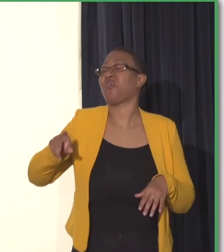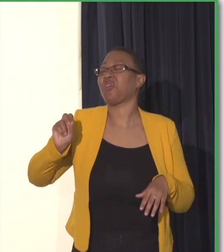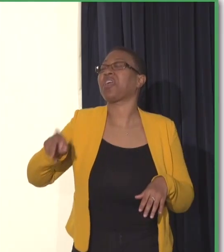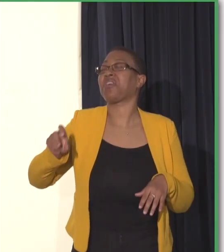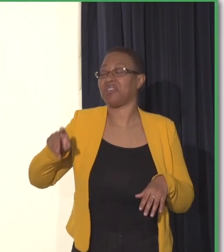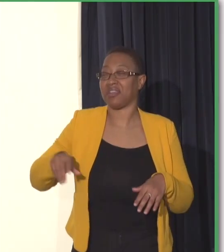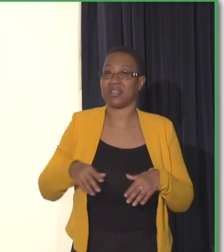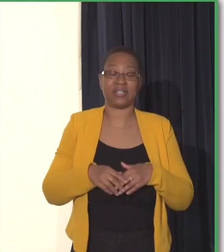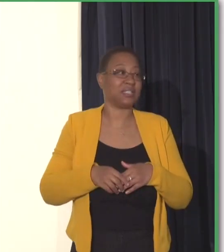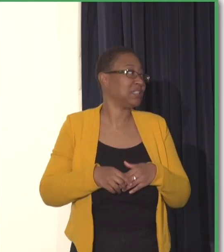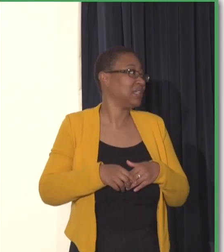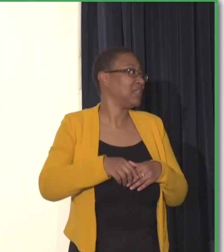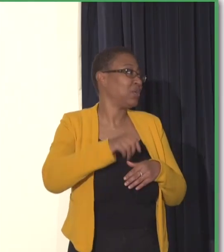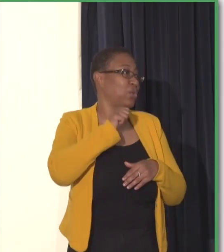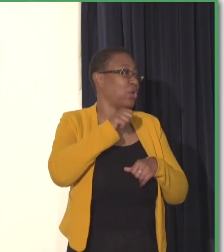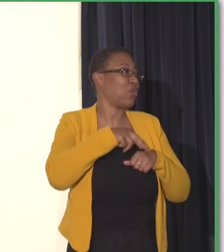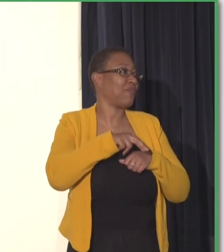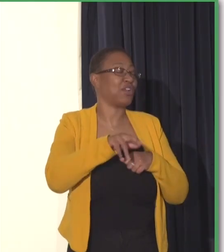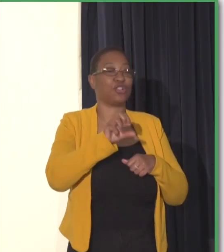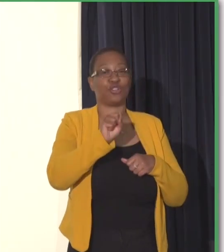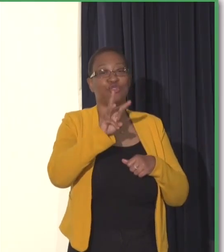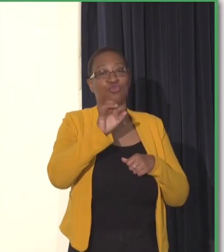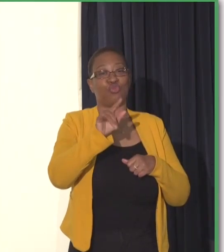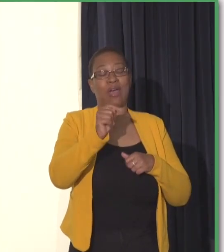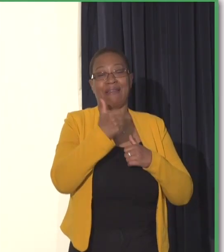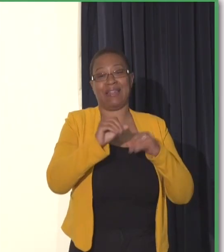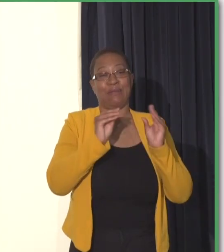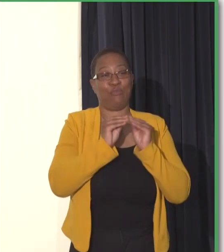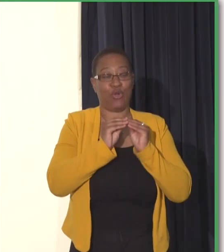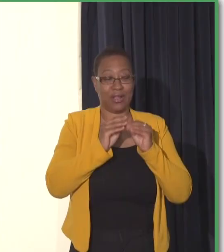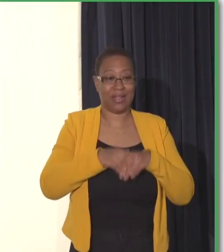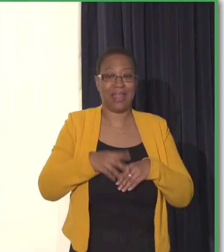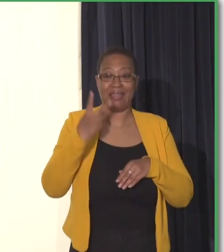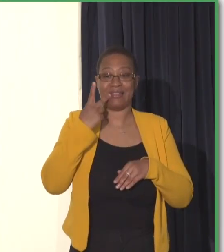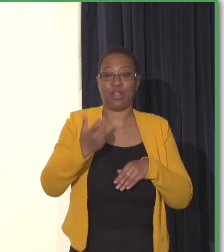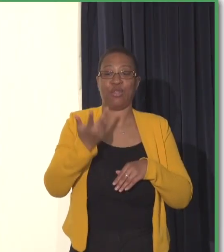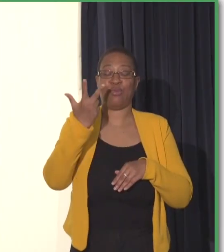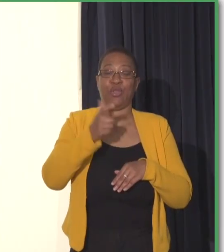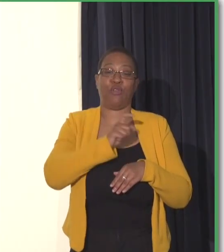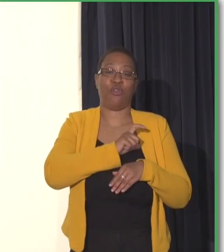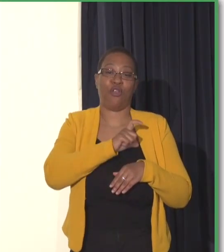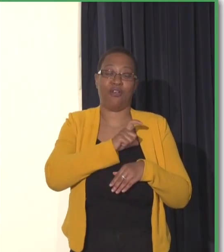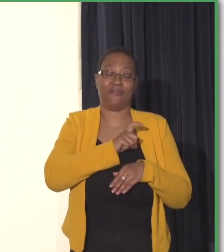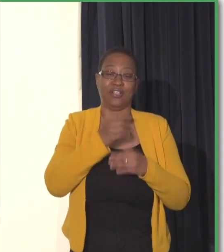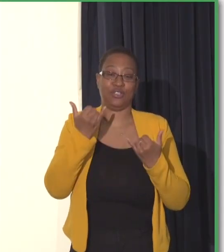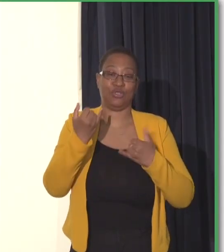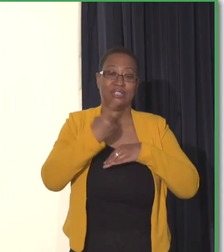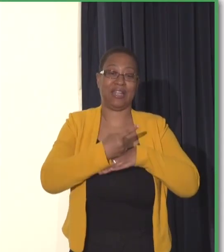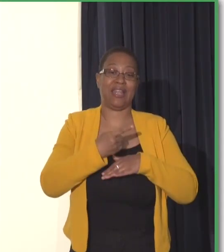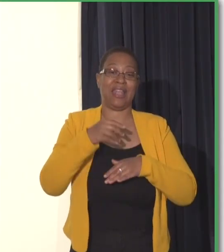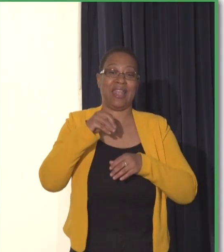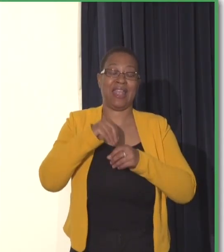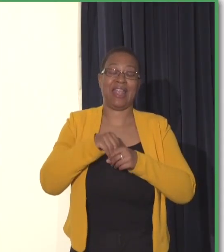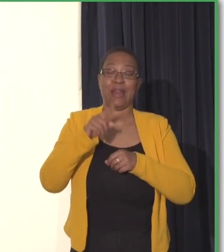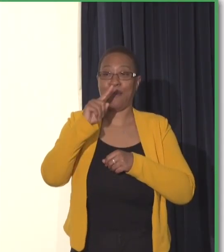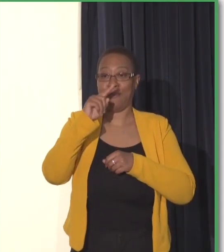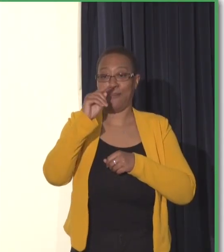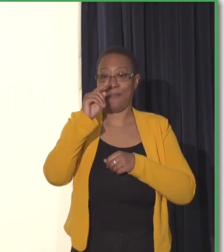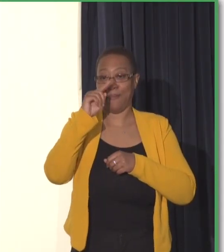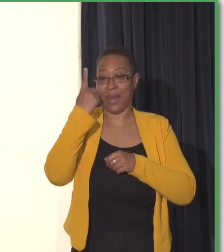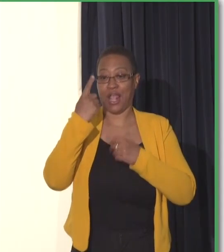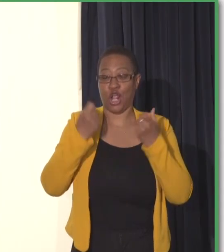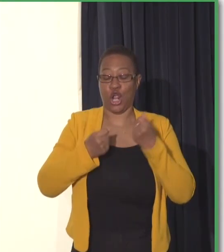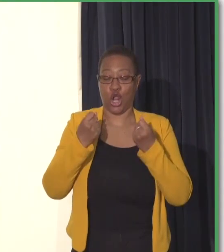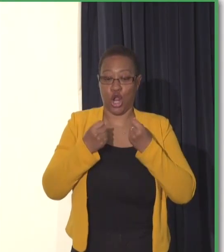you Don't refer to it as that. Yeah. I seen 3 officers a day in a car, in a black car,